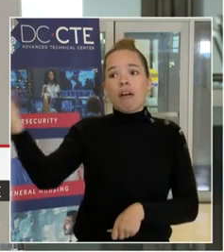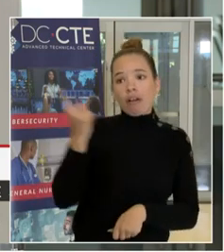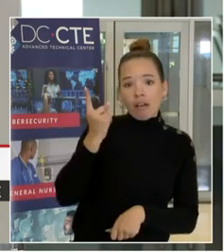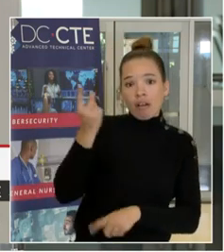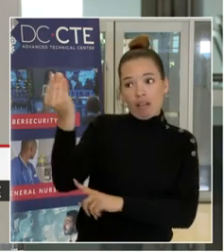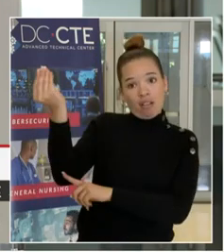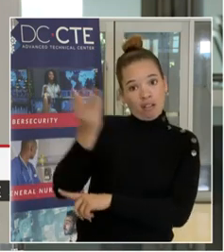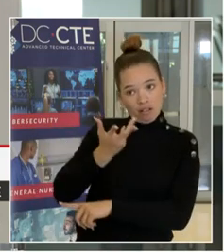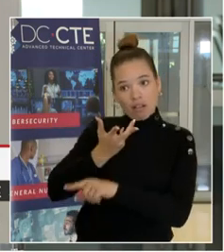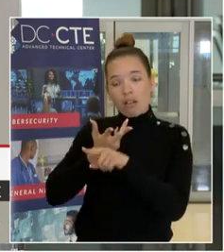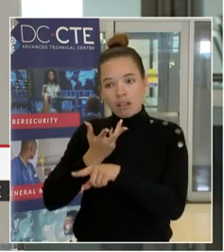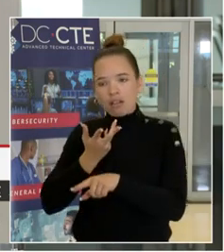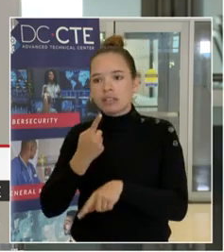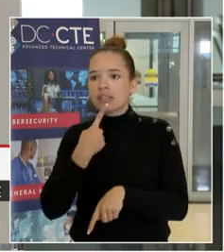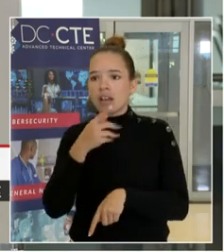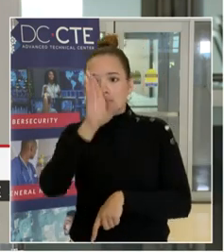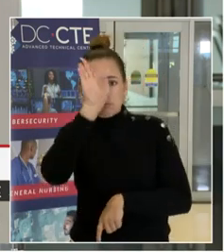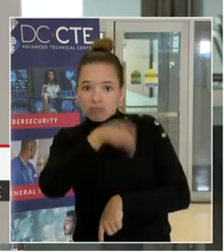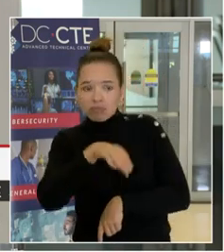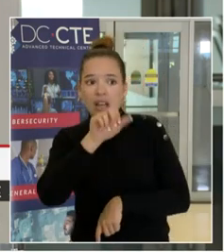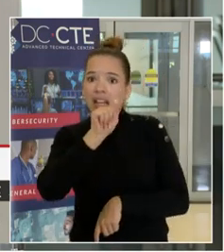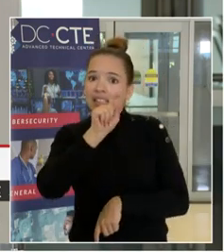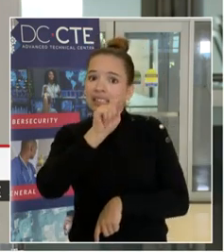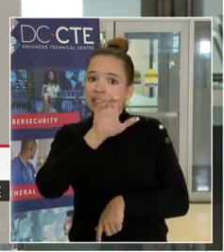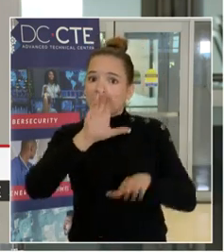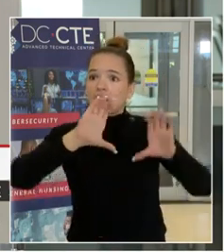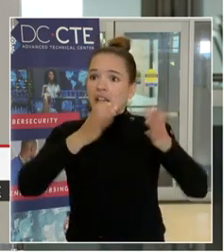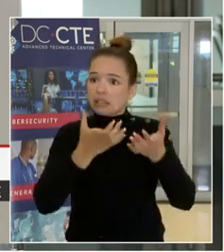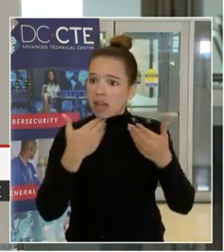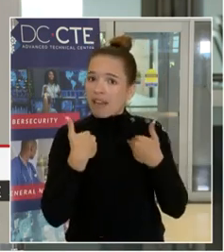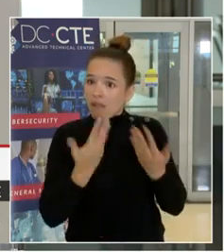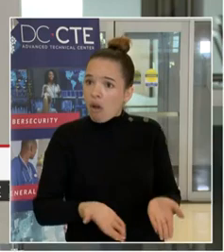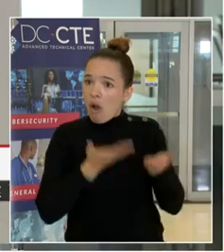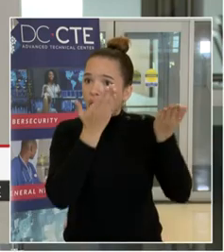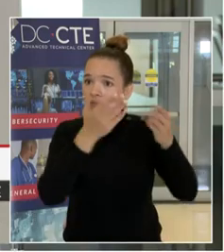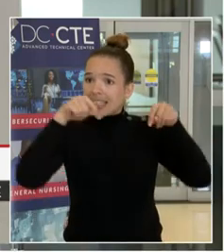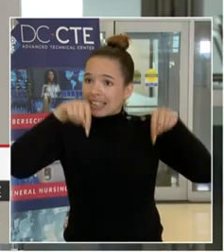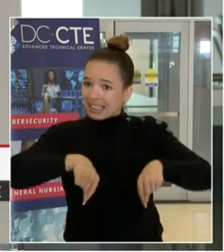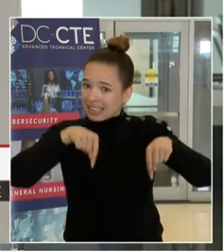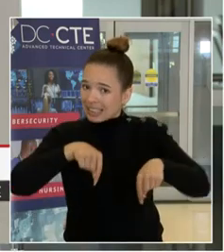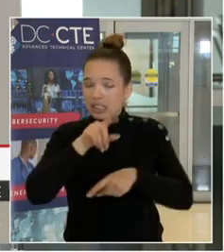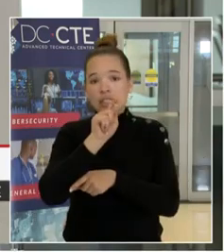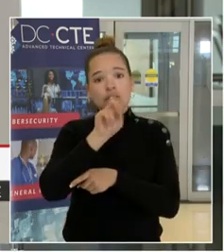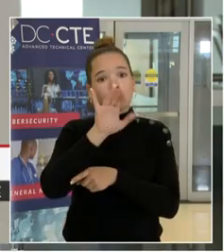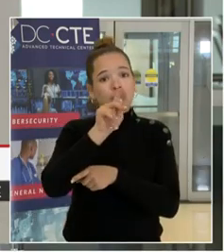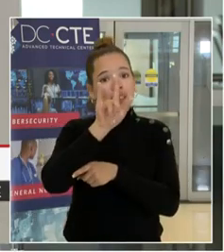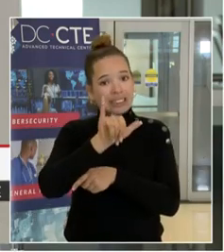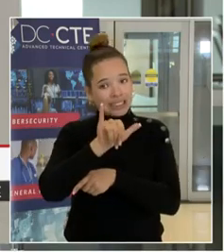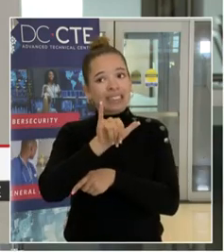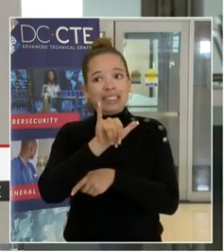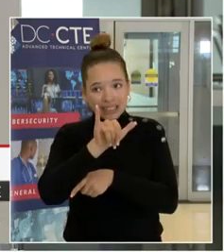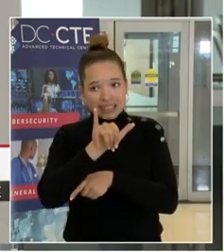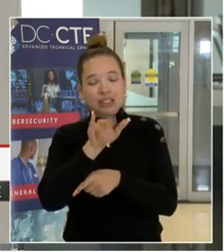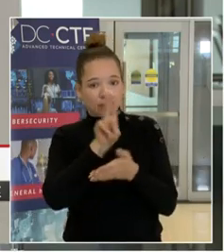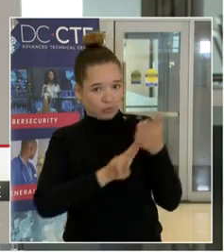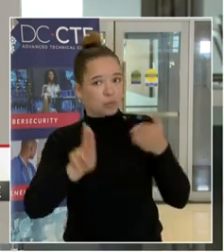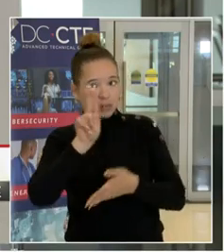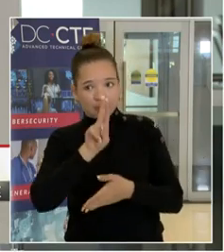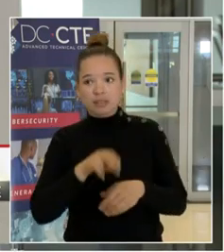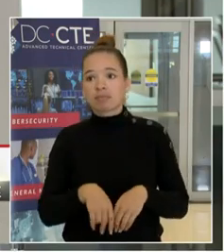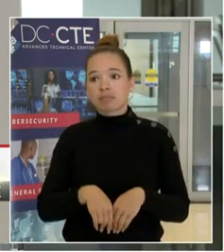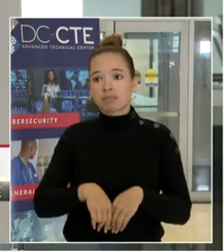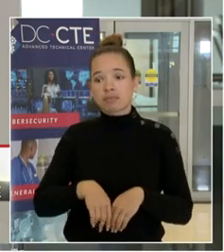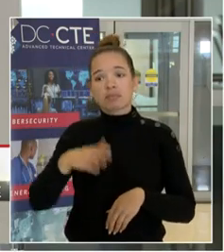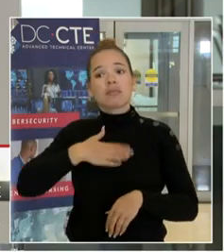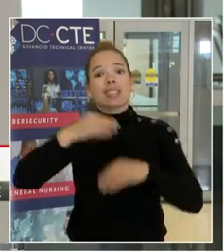I hopped right on that and decided to take my passion to the next level. My professor, Crystal Smith, she gives us fun games, fun quizzes,